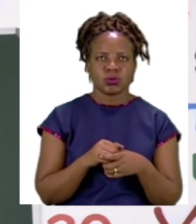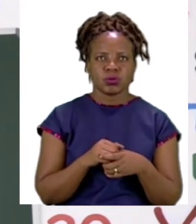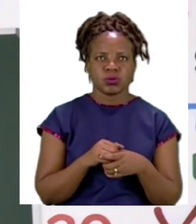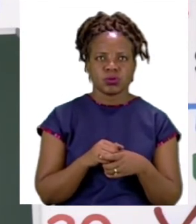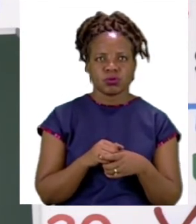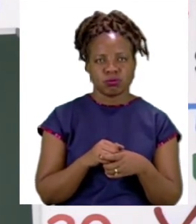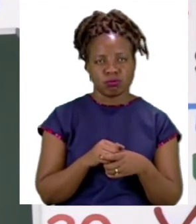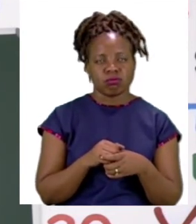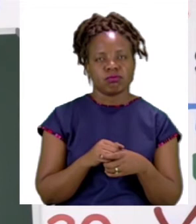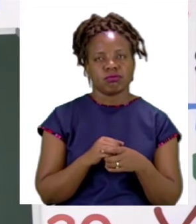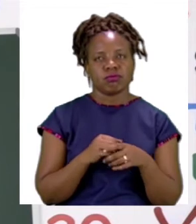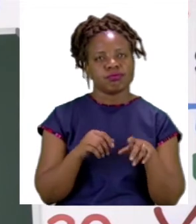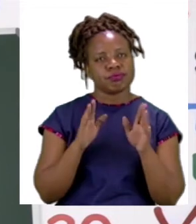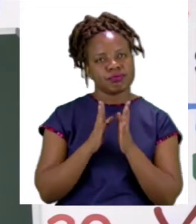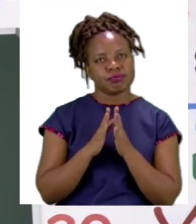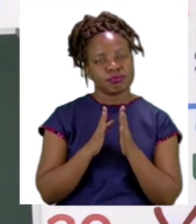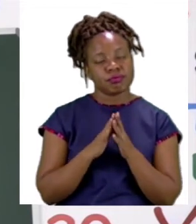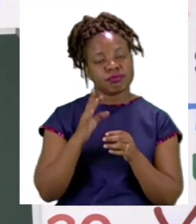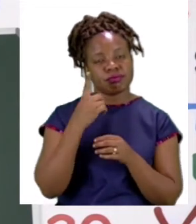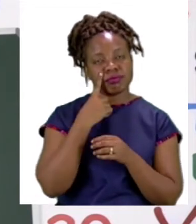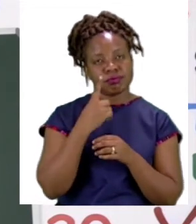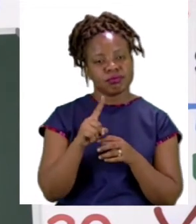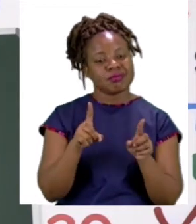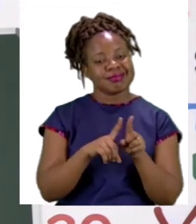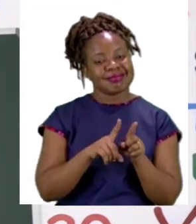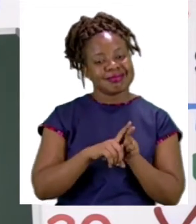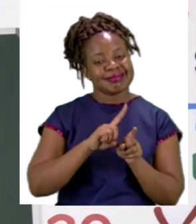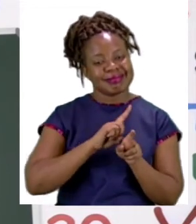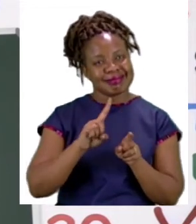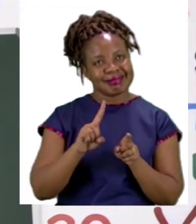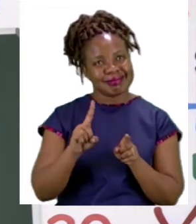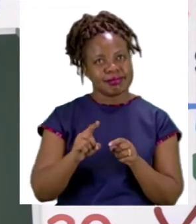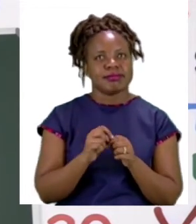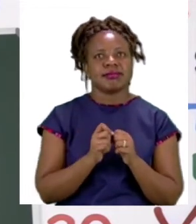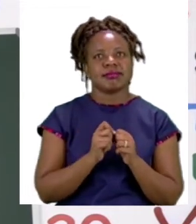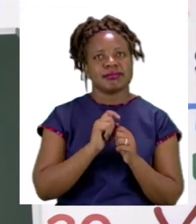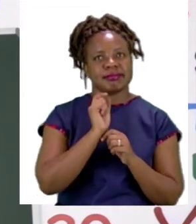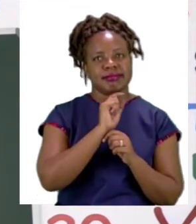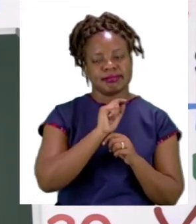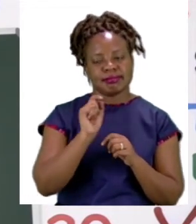the next line where I can write the word would.